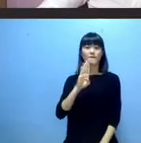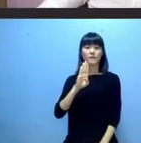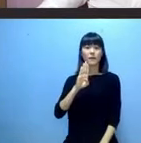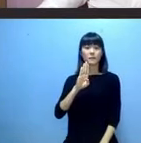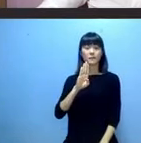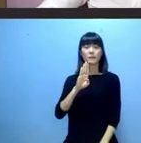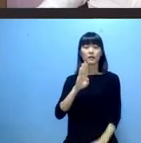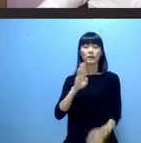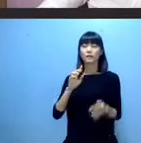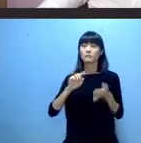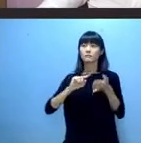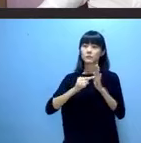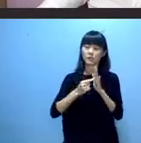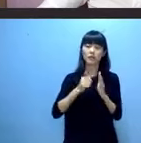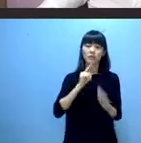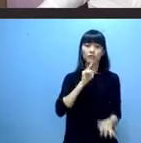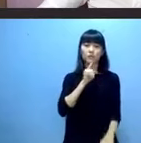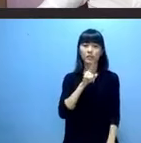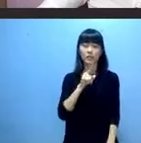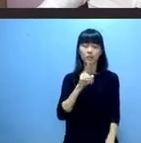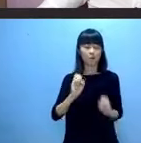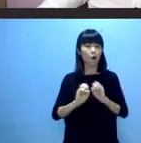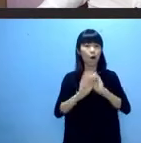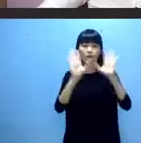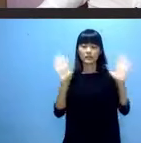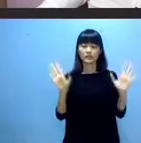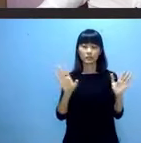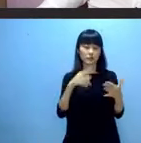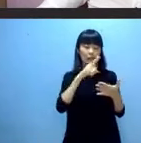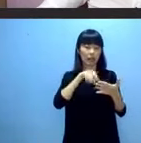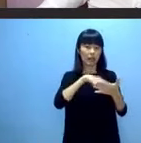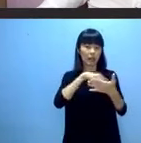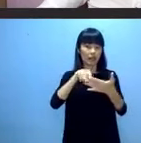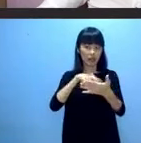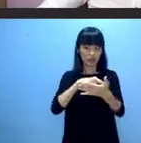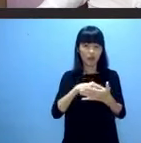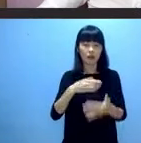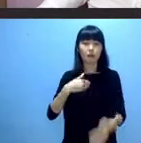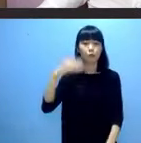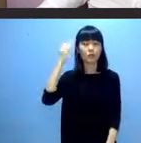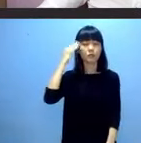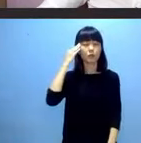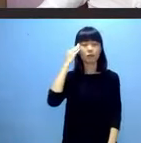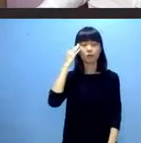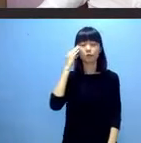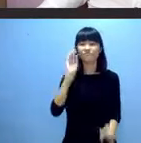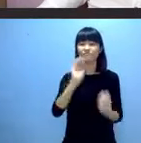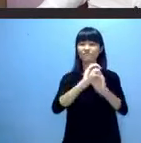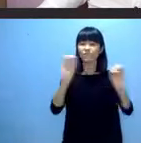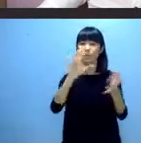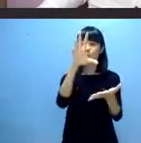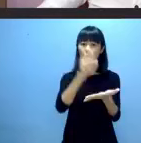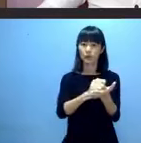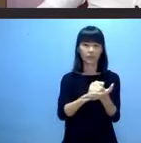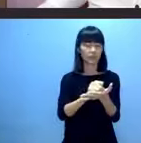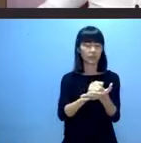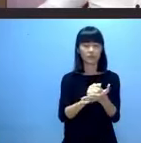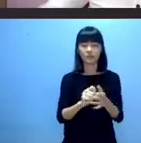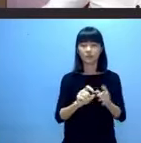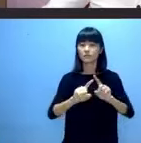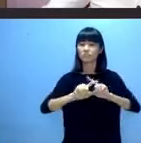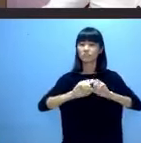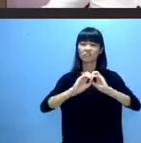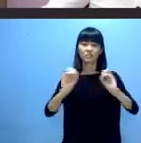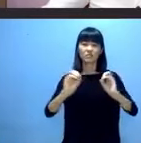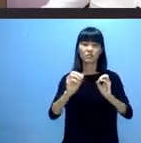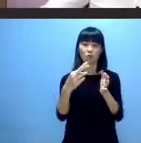get really, really obvious and prominent to us that there were going to be absolutely no bookings because we had no requests. And usually